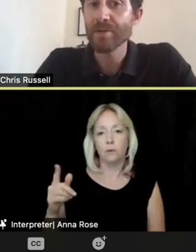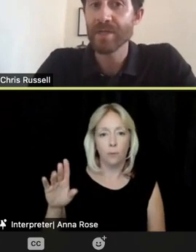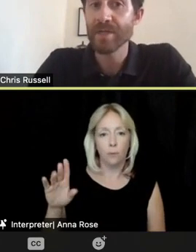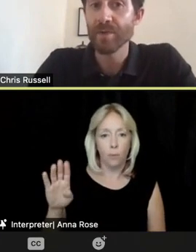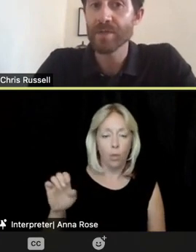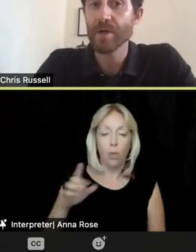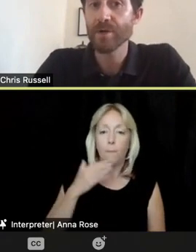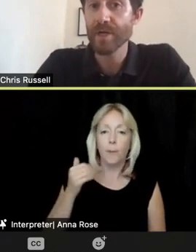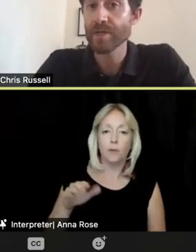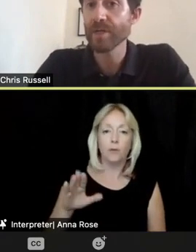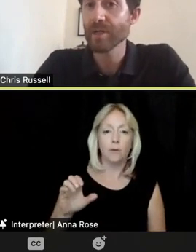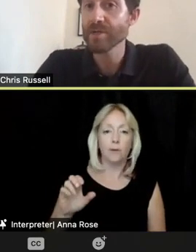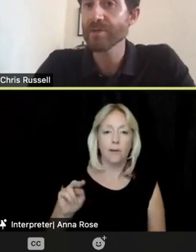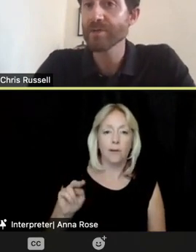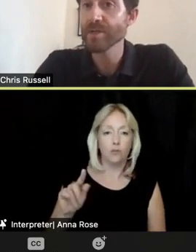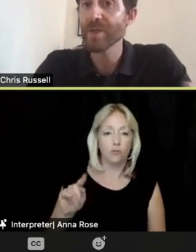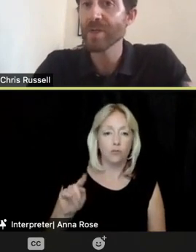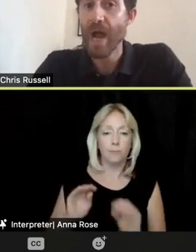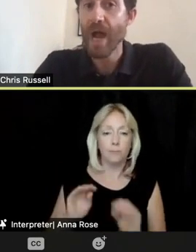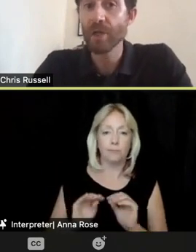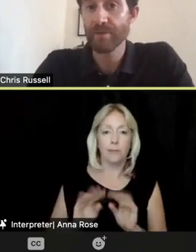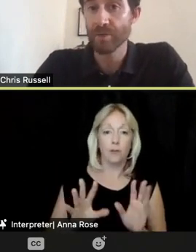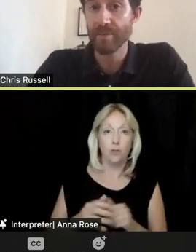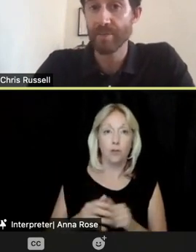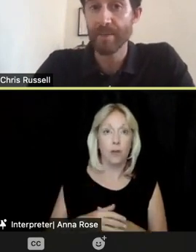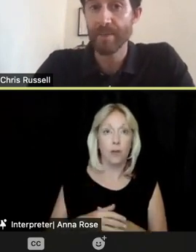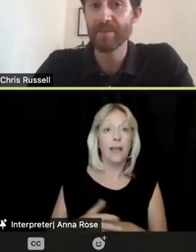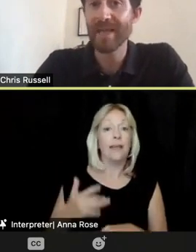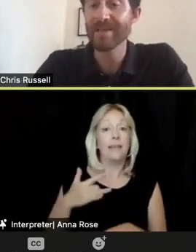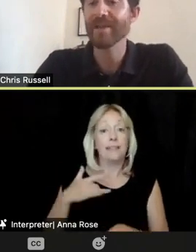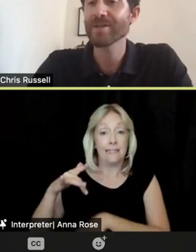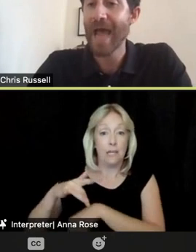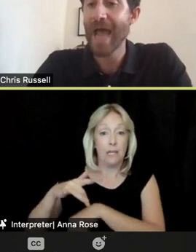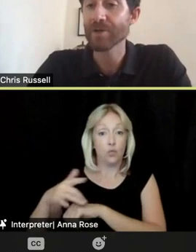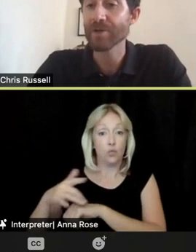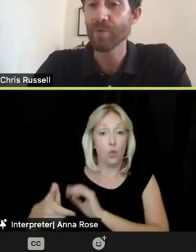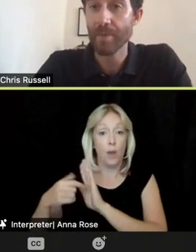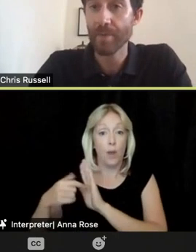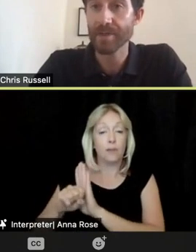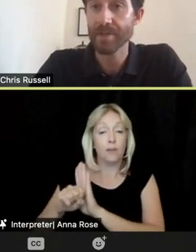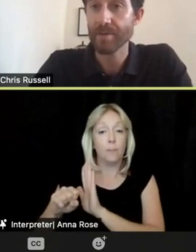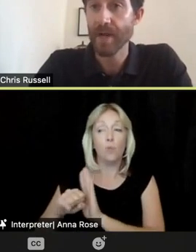Tactile tangible symbols are traditionally used for students with ocular visual impairments based on their